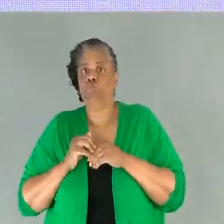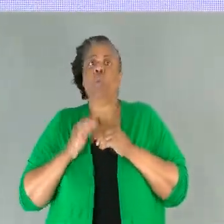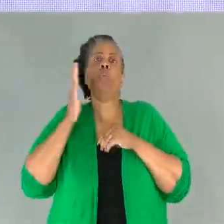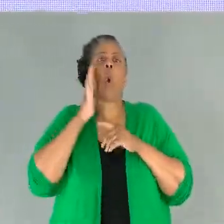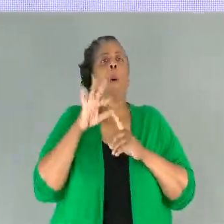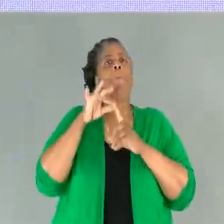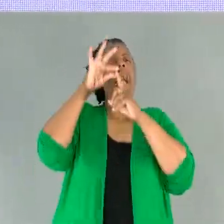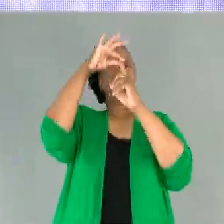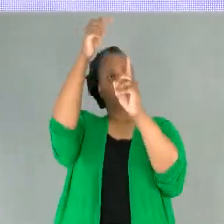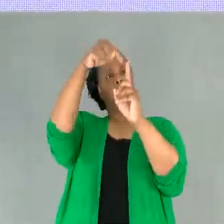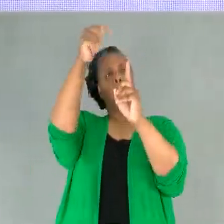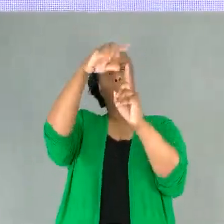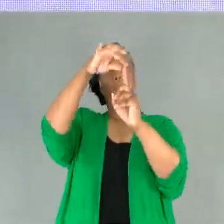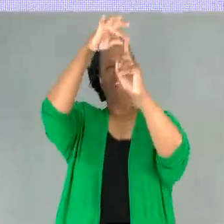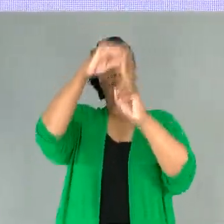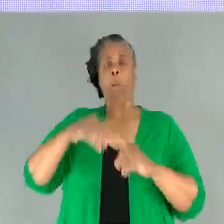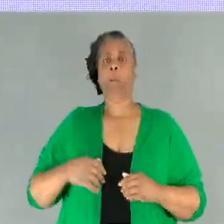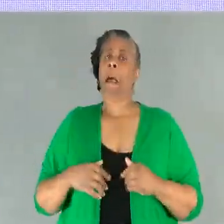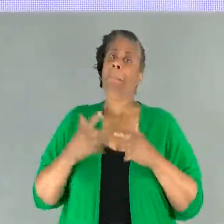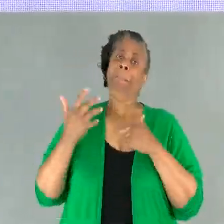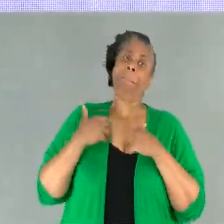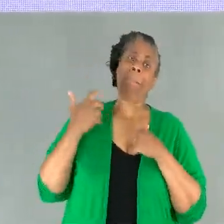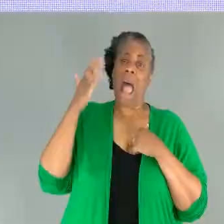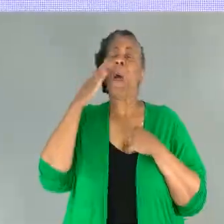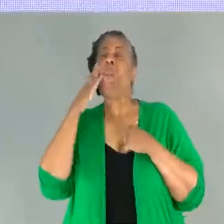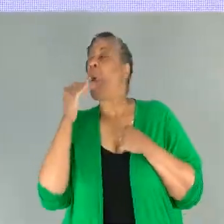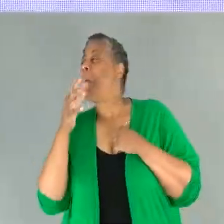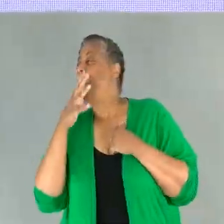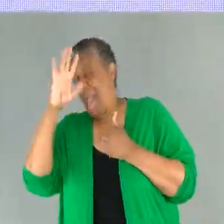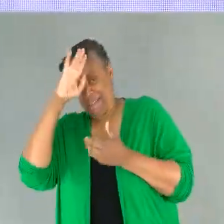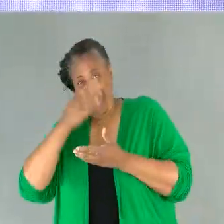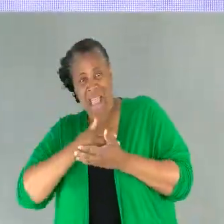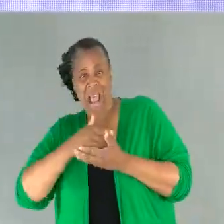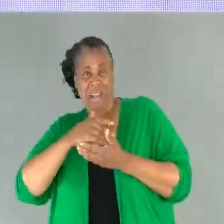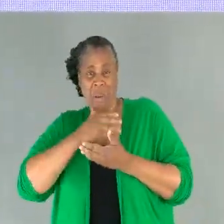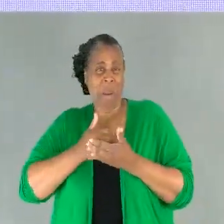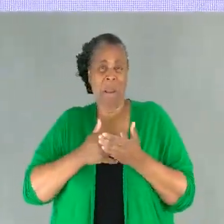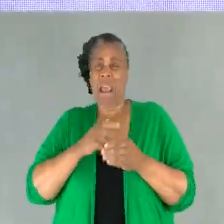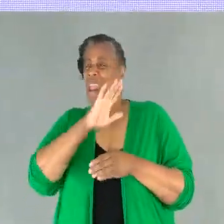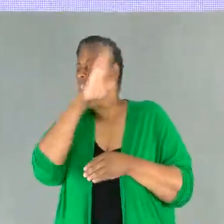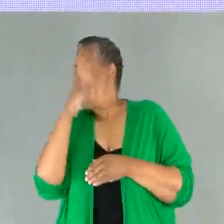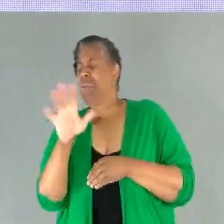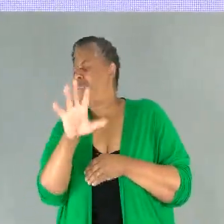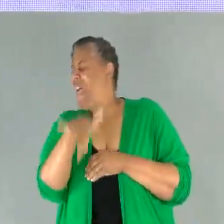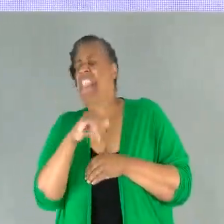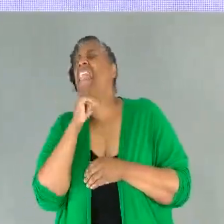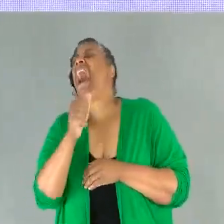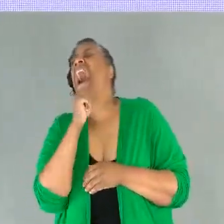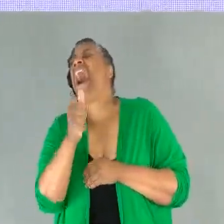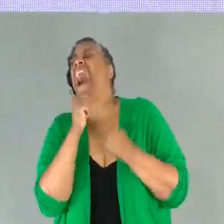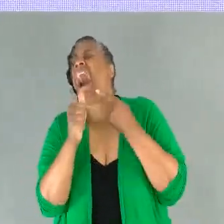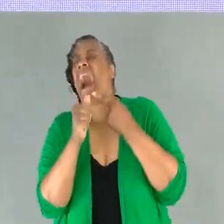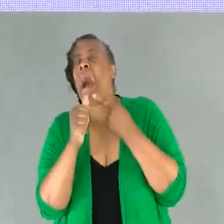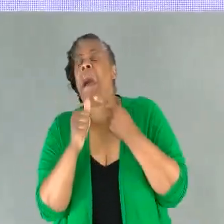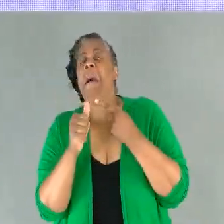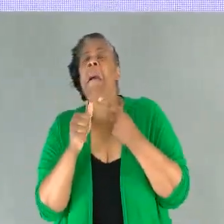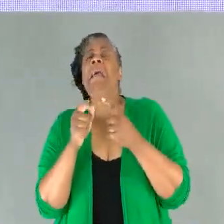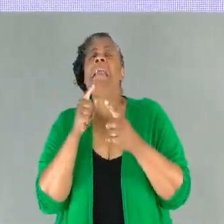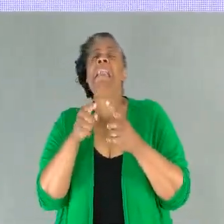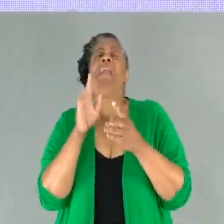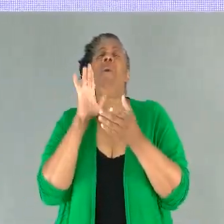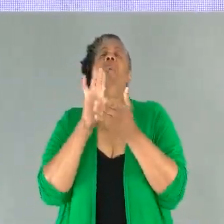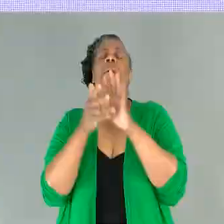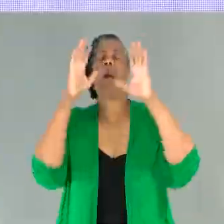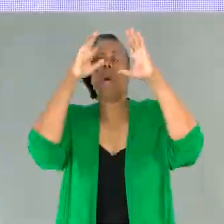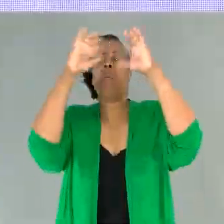of a kind, and I just know that he would never do this, and he's gonna be the